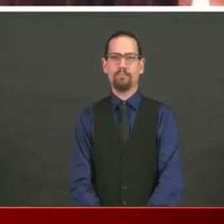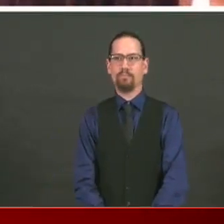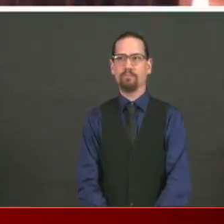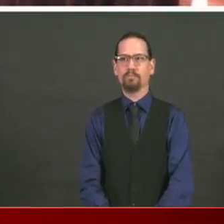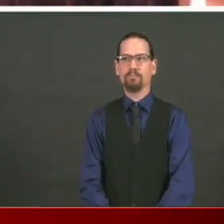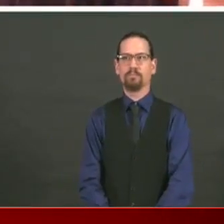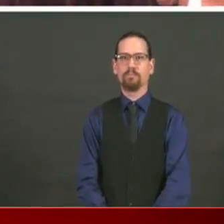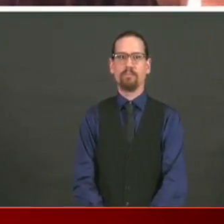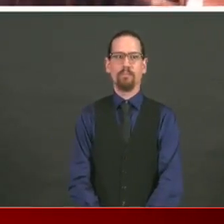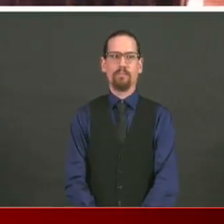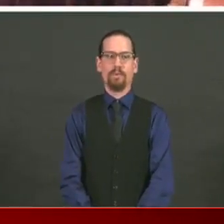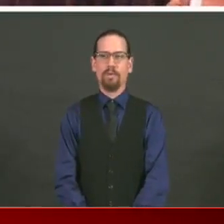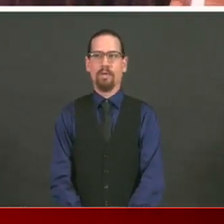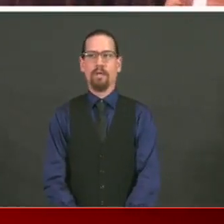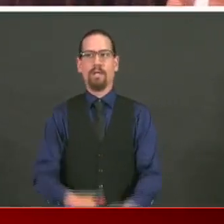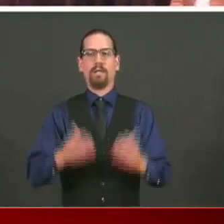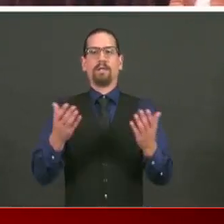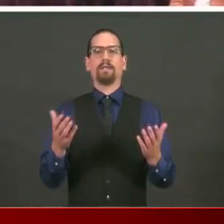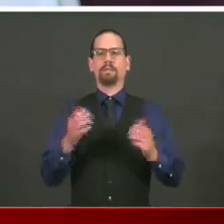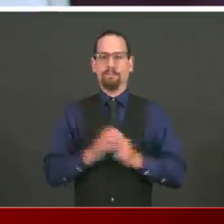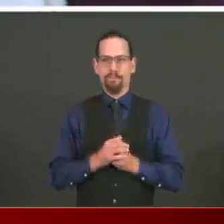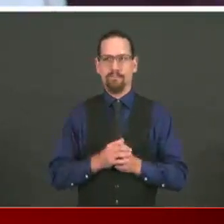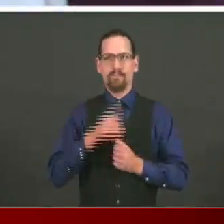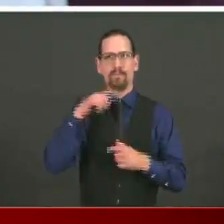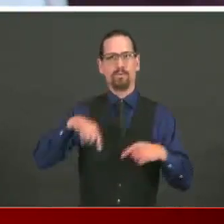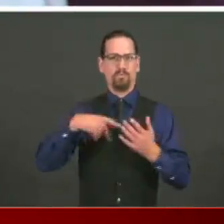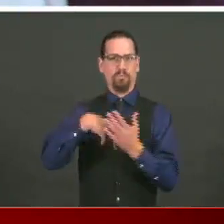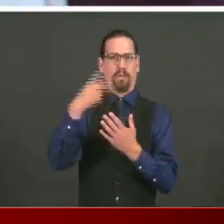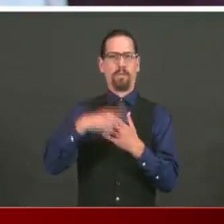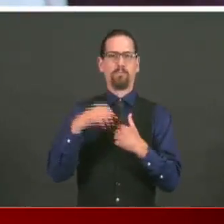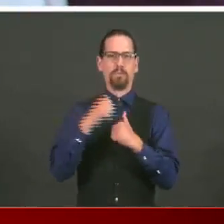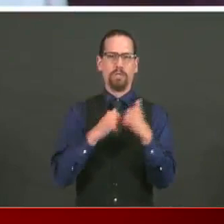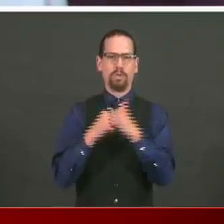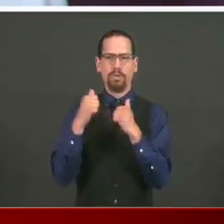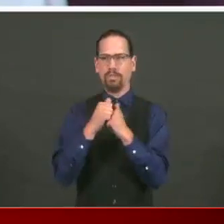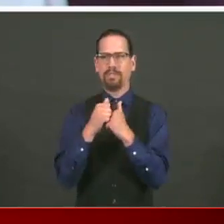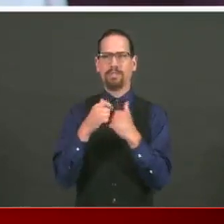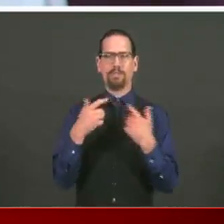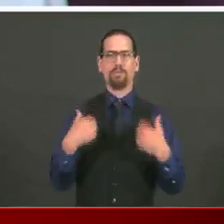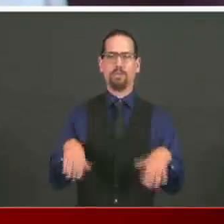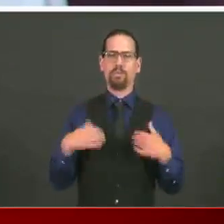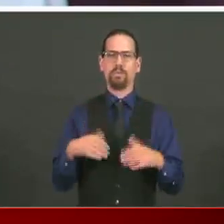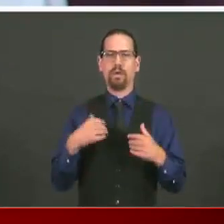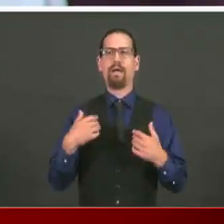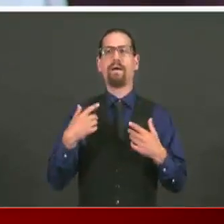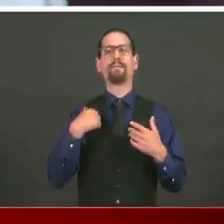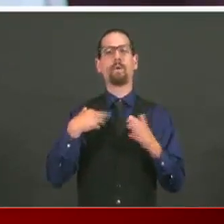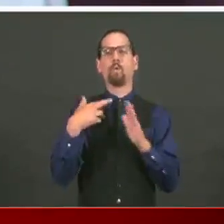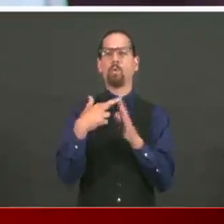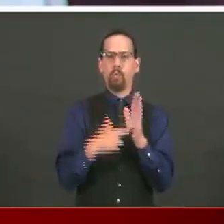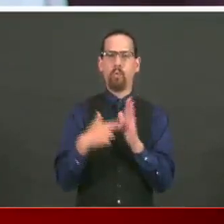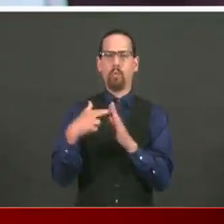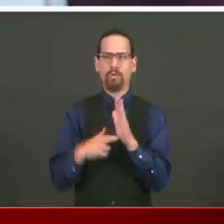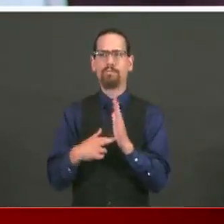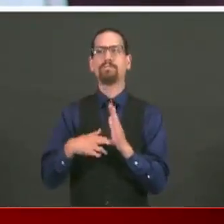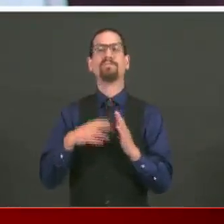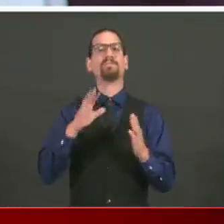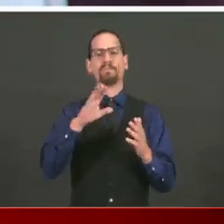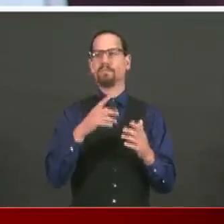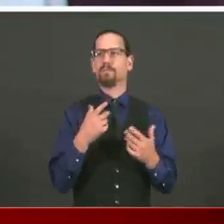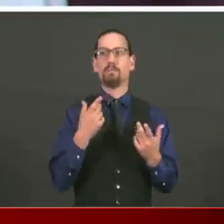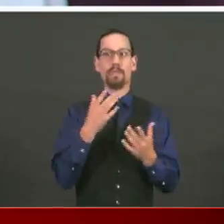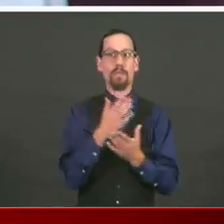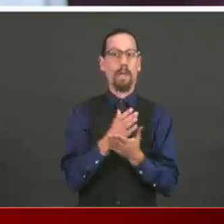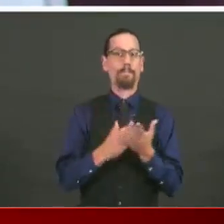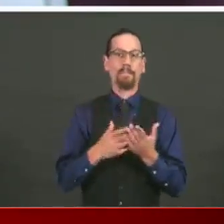The program will be structured so that there are rules by which decisions are automatically made in many instances.